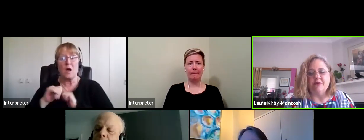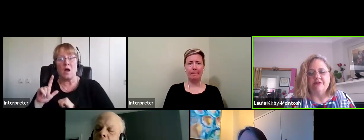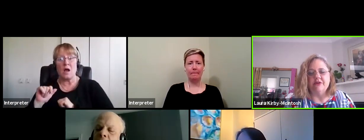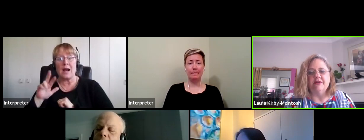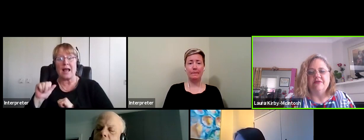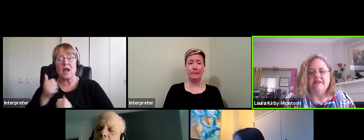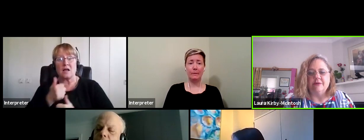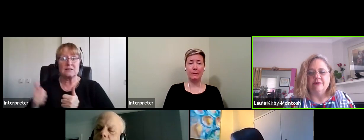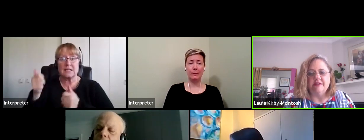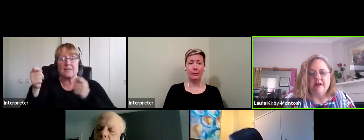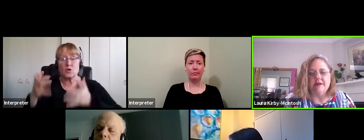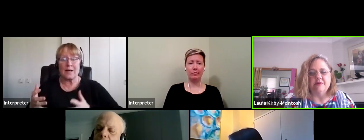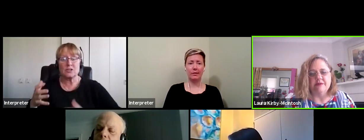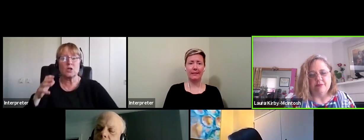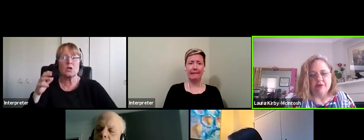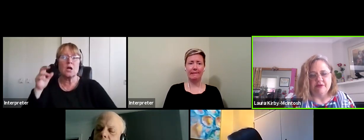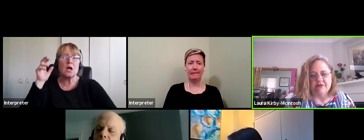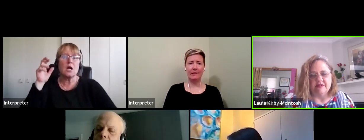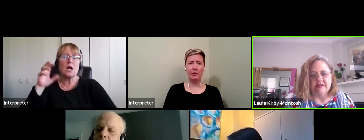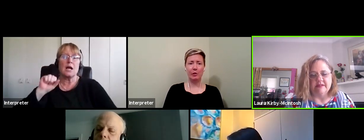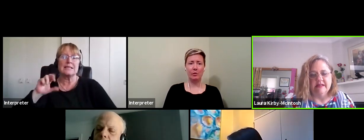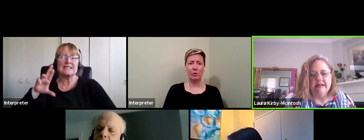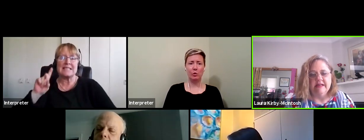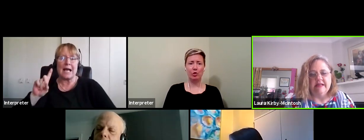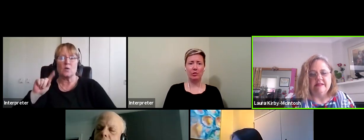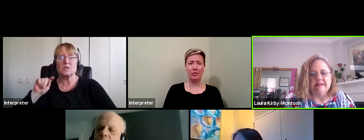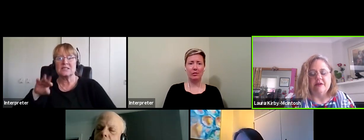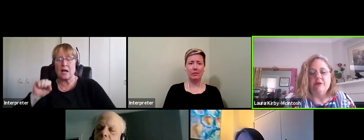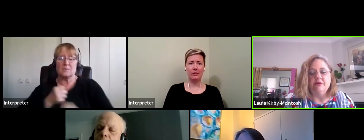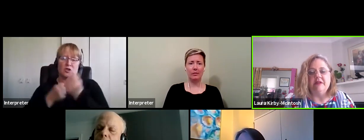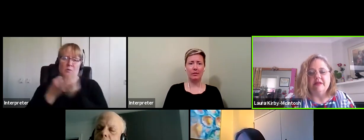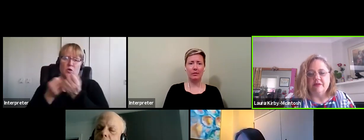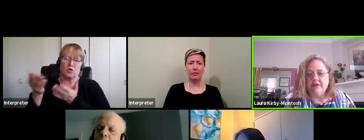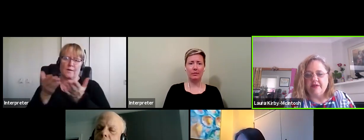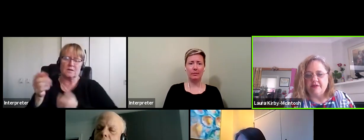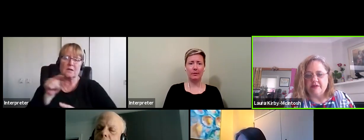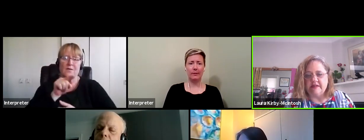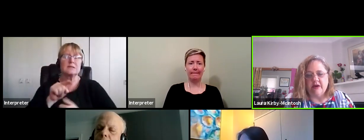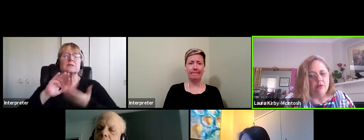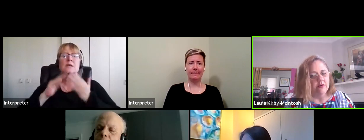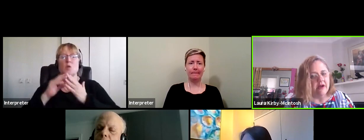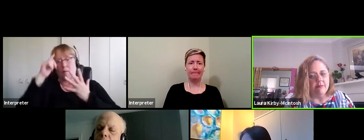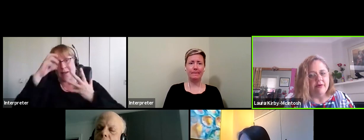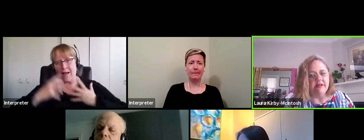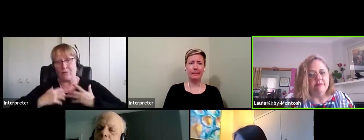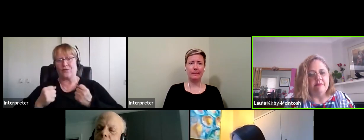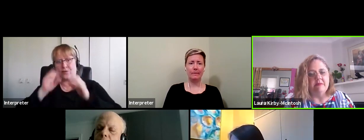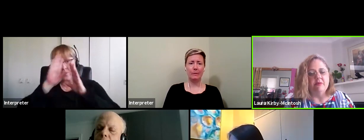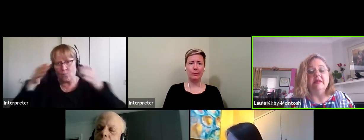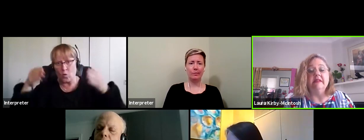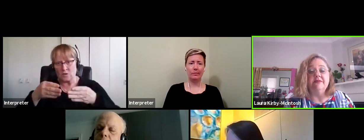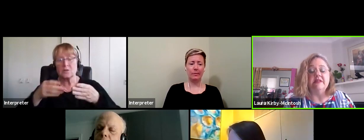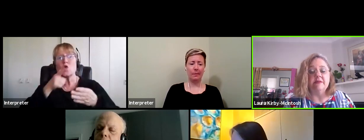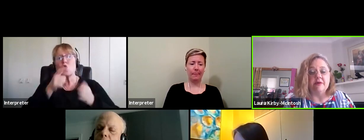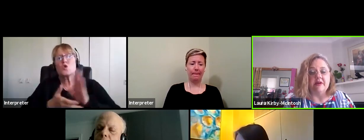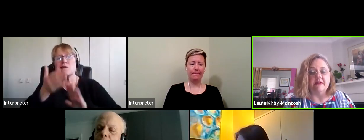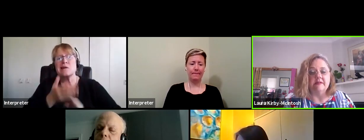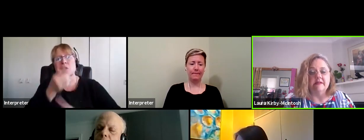executive director of Sound Times Support Services. It's a community mental health agency wholly operated by people with